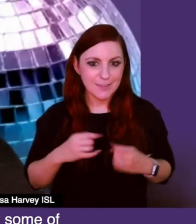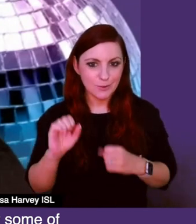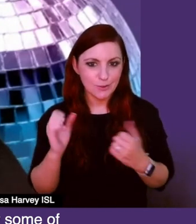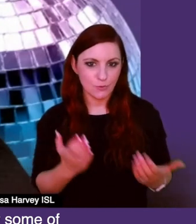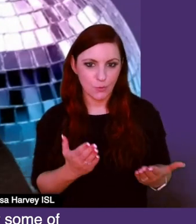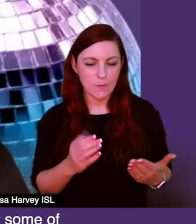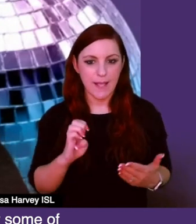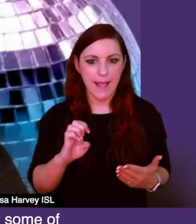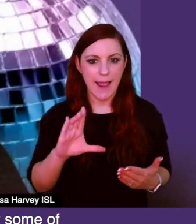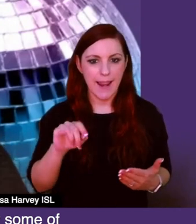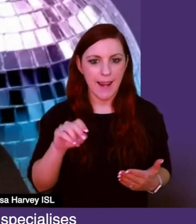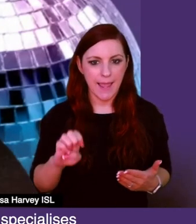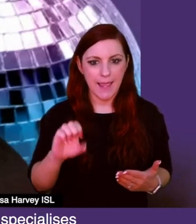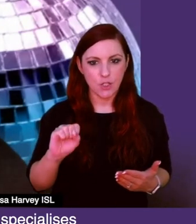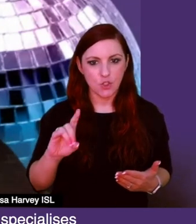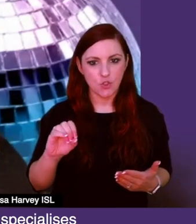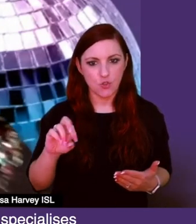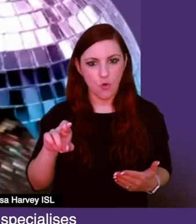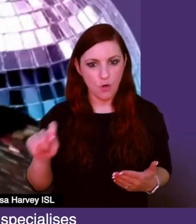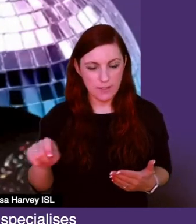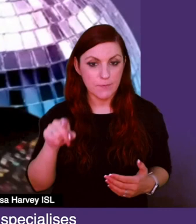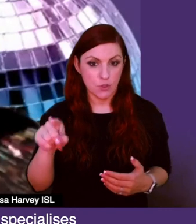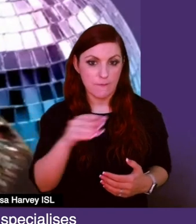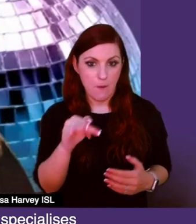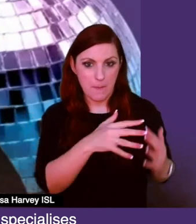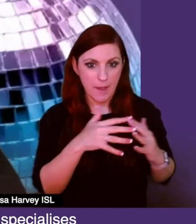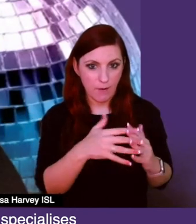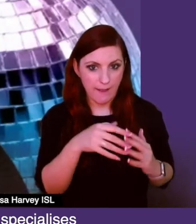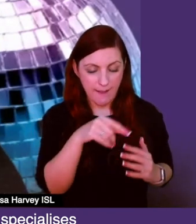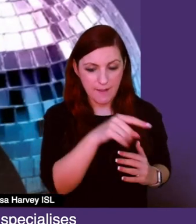introduce Elaine Short. Elaine is an American